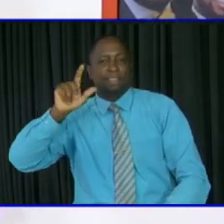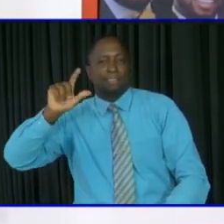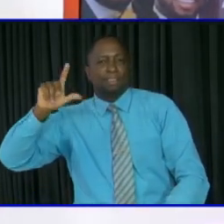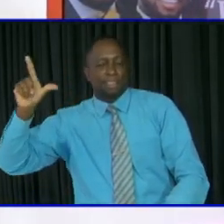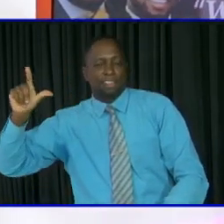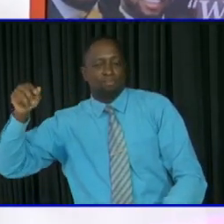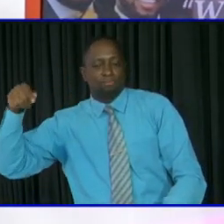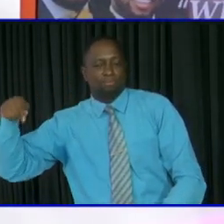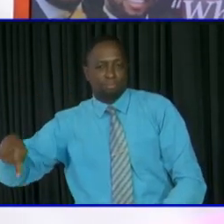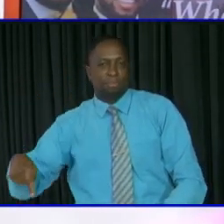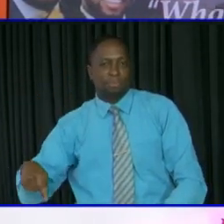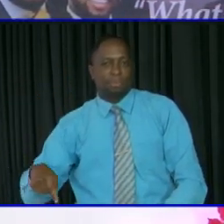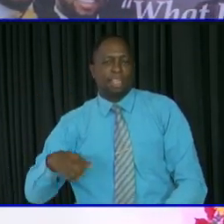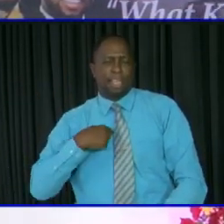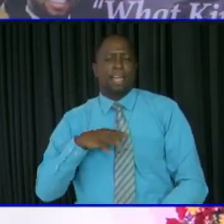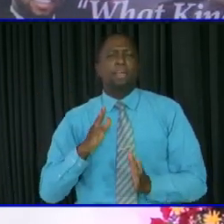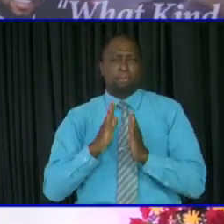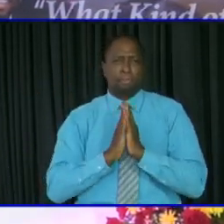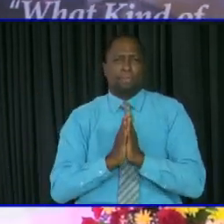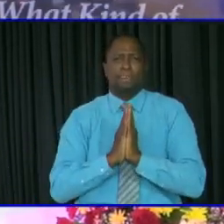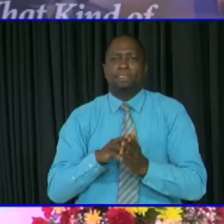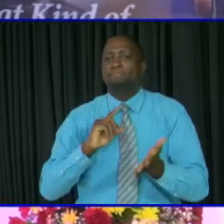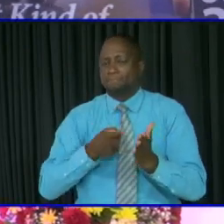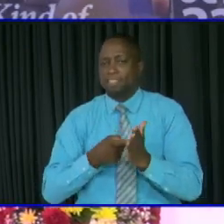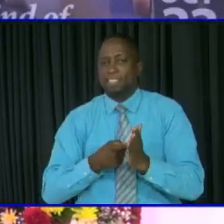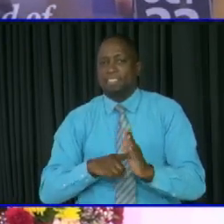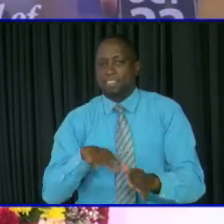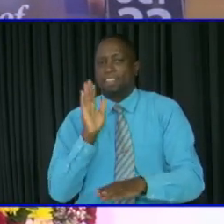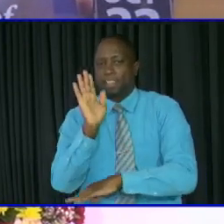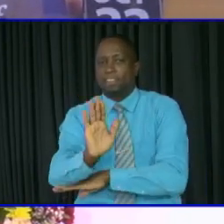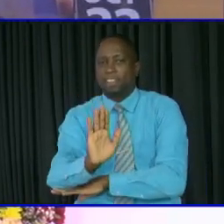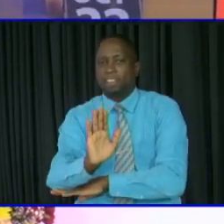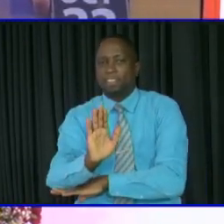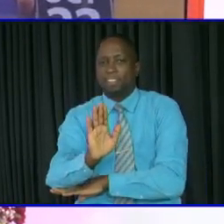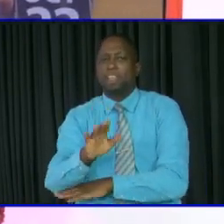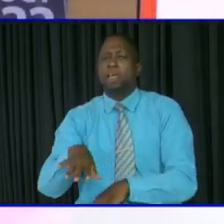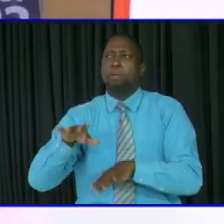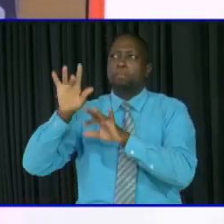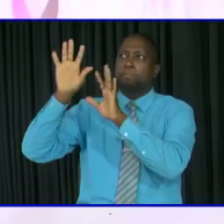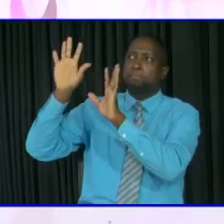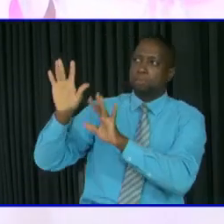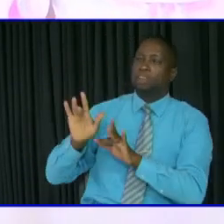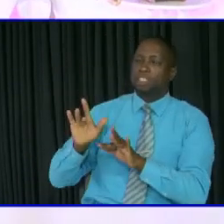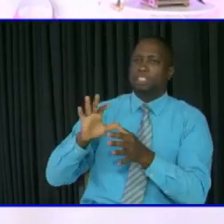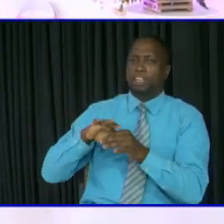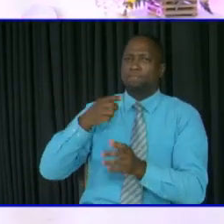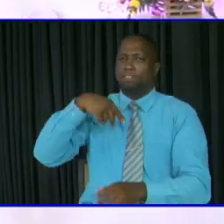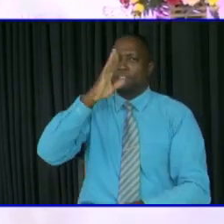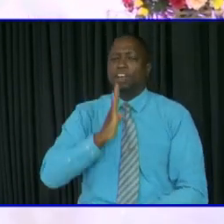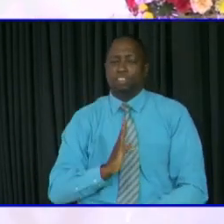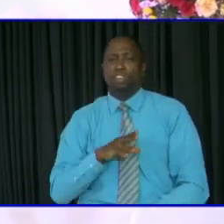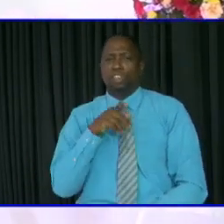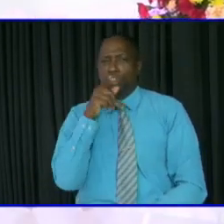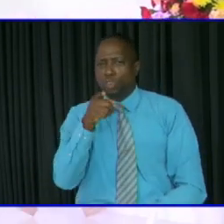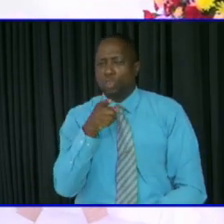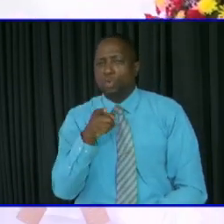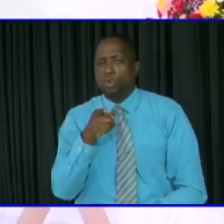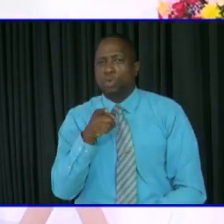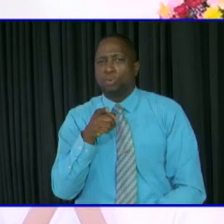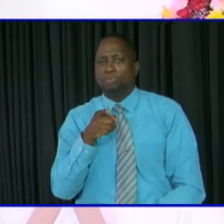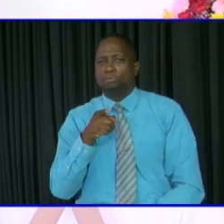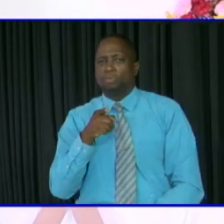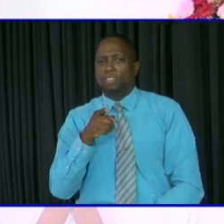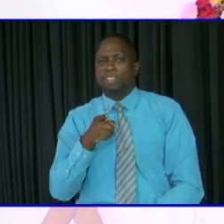of God. I pray this evening, by the mercies of God, that you, right where you